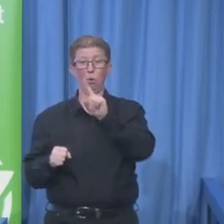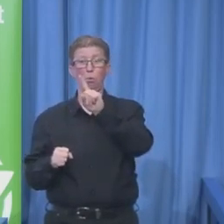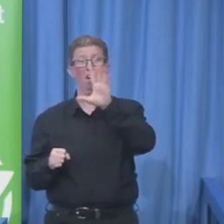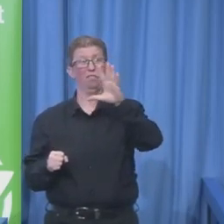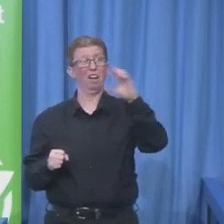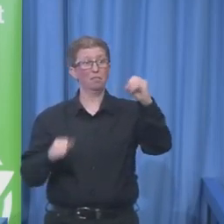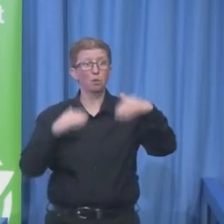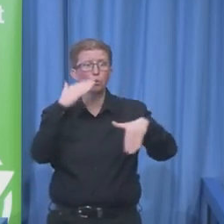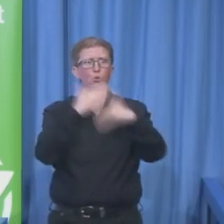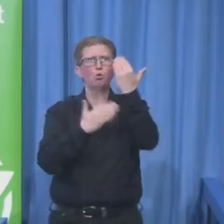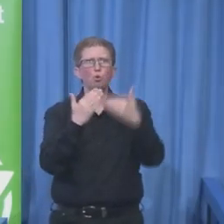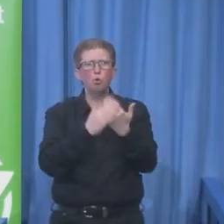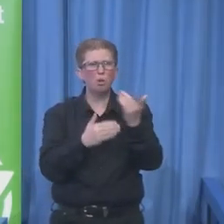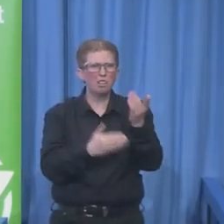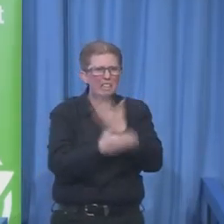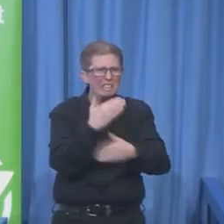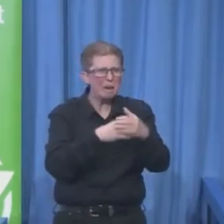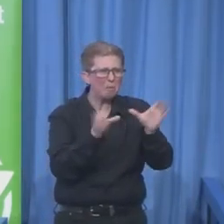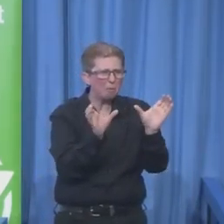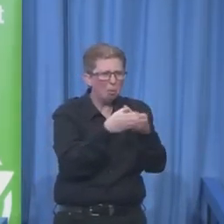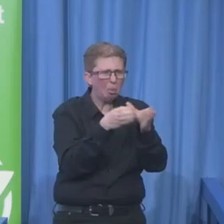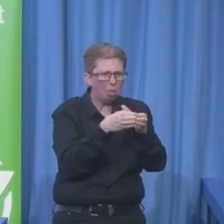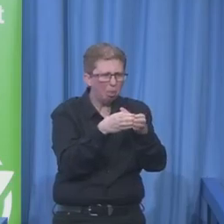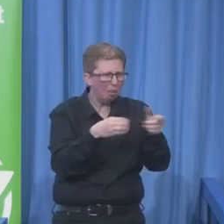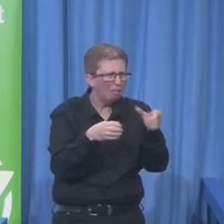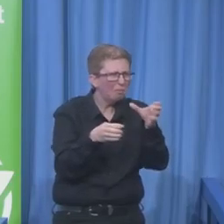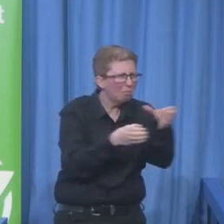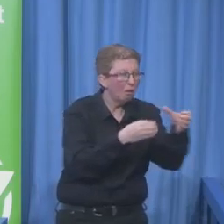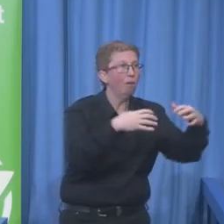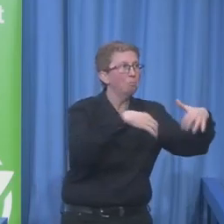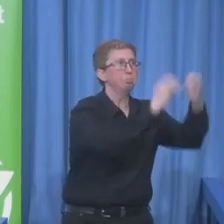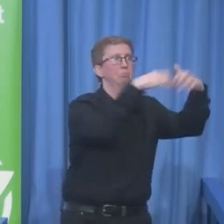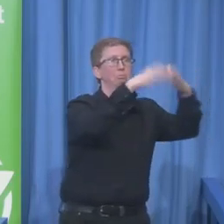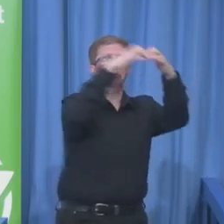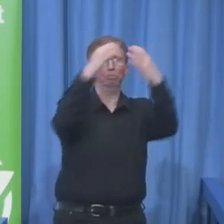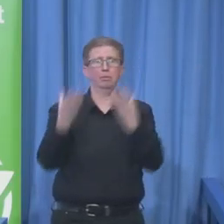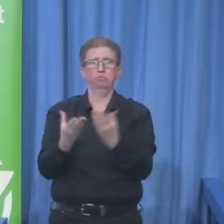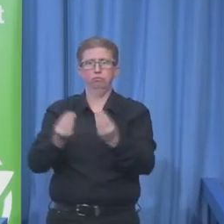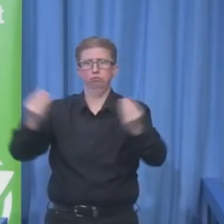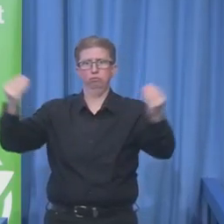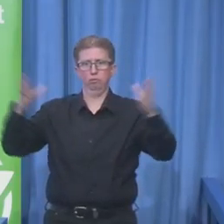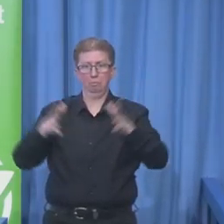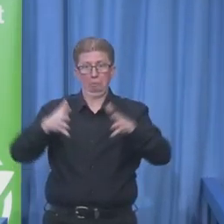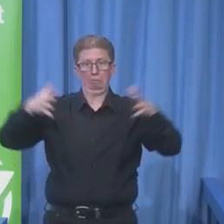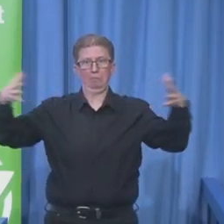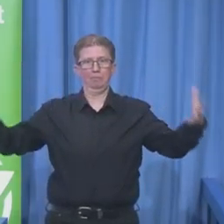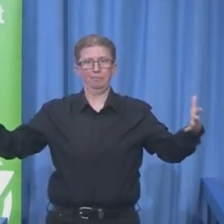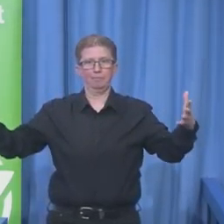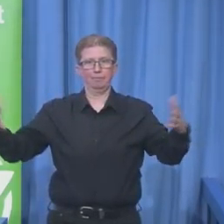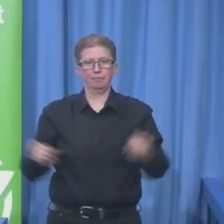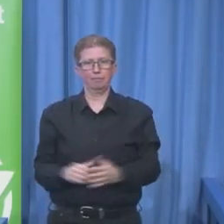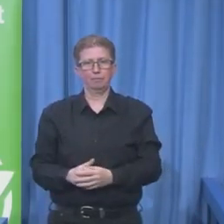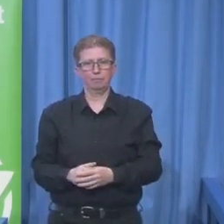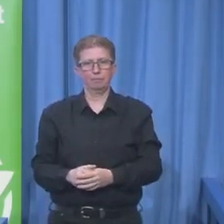development is still in favoring sheltered institutions. We